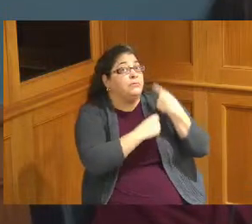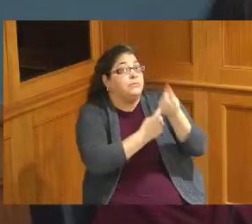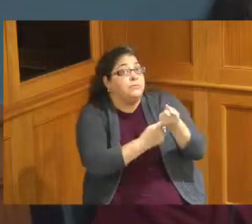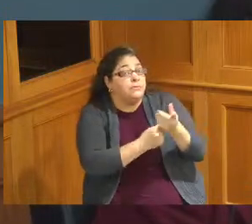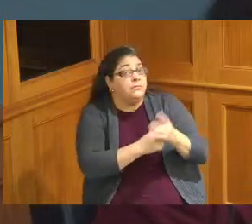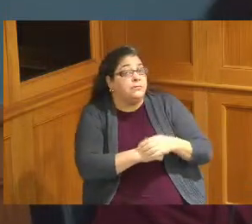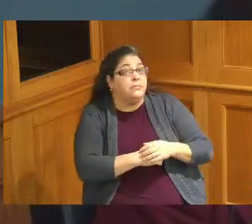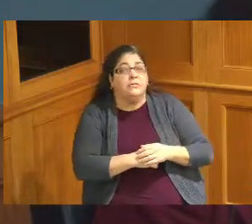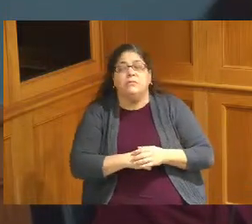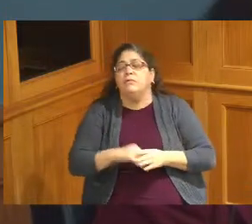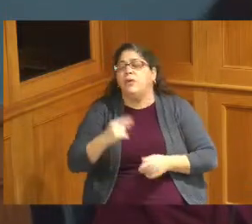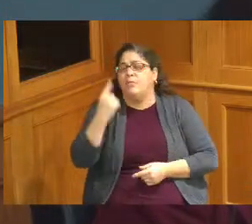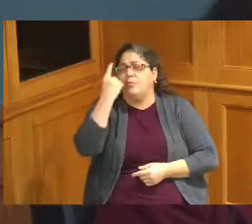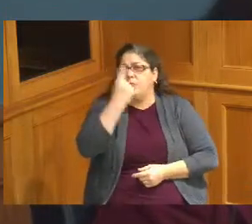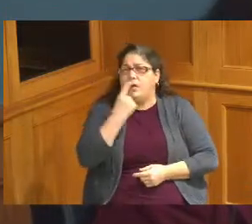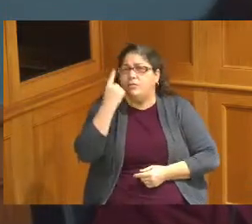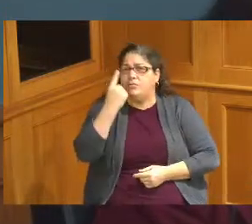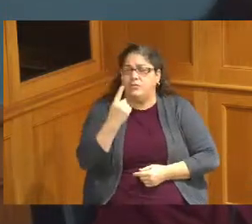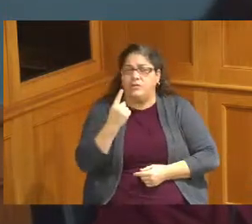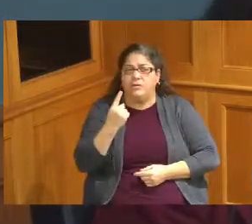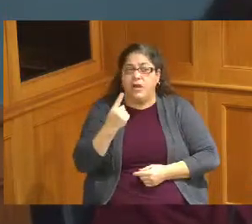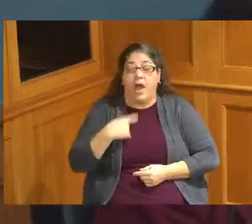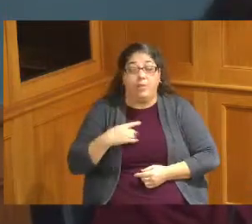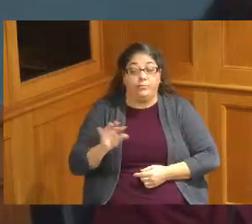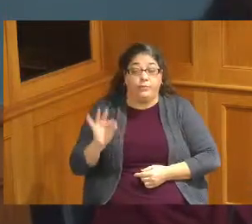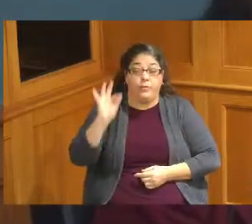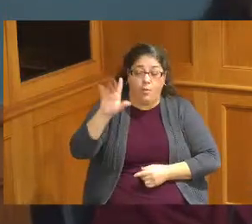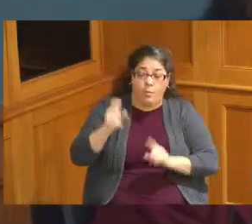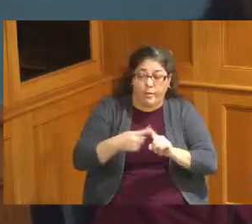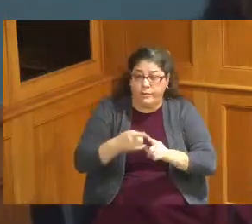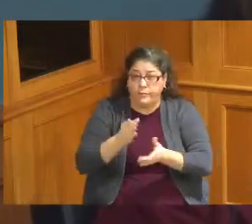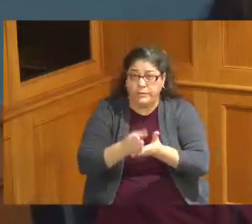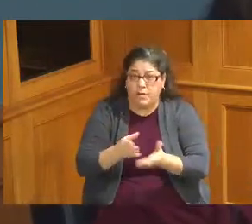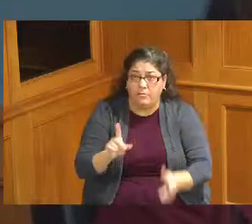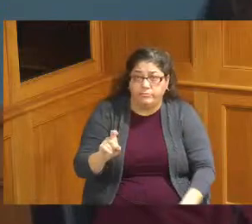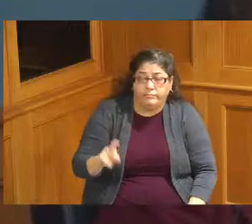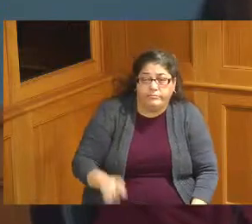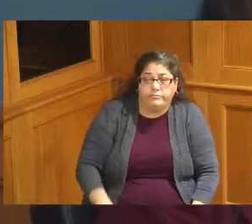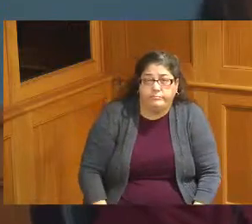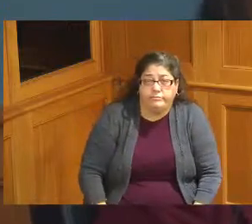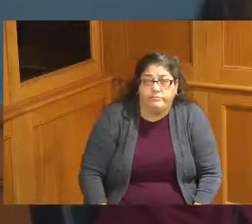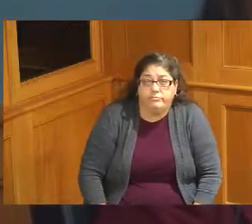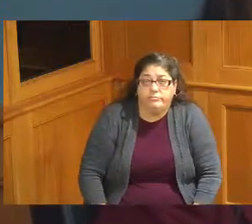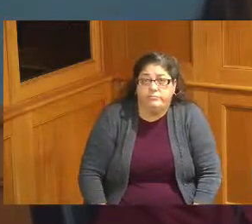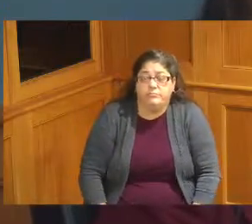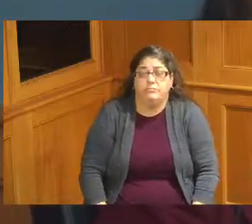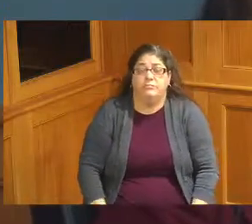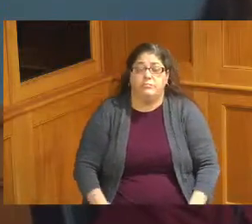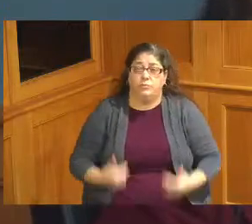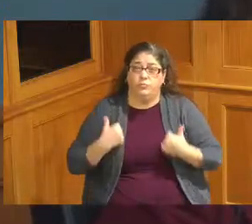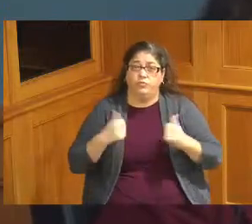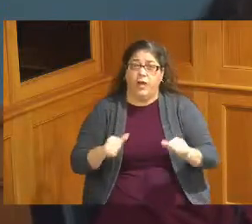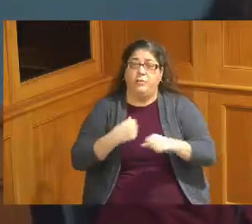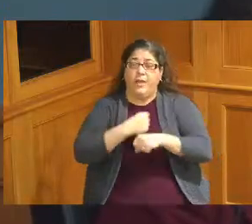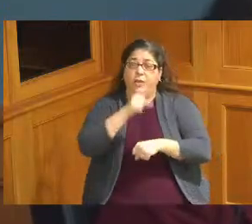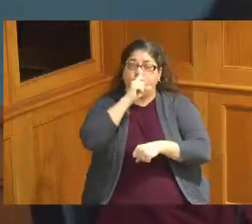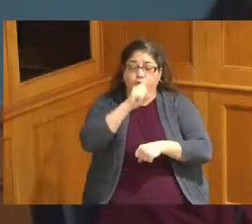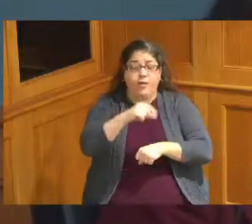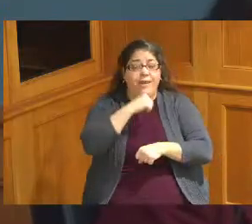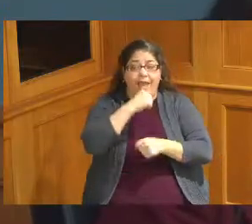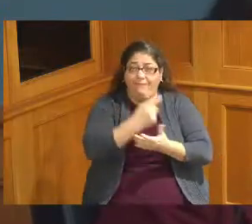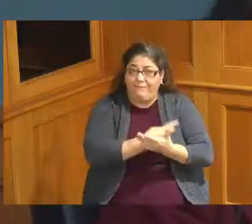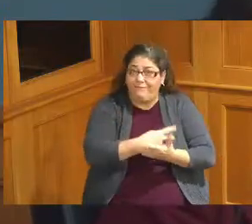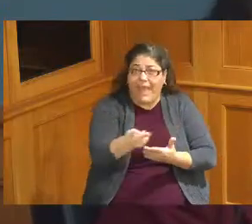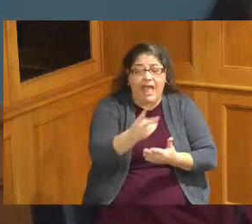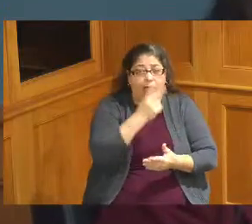And I'm just wondering, I'm just throwing this out, when do we stop doing it? I mean, we were trying to make sure they didn't fail, then